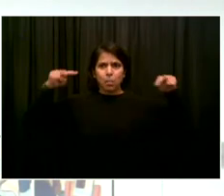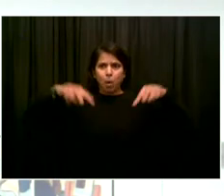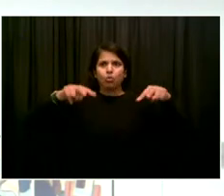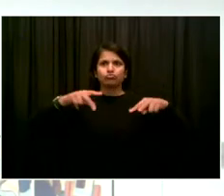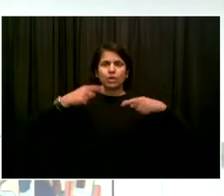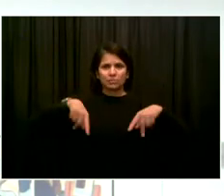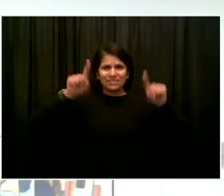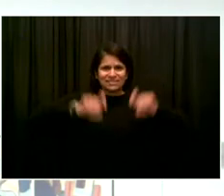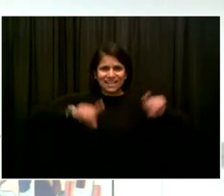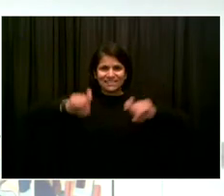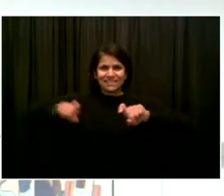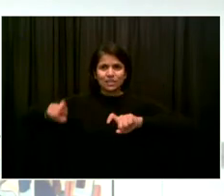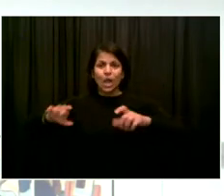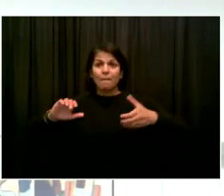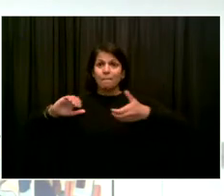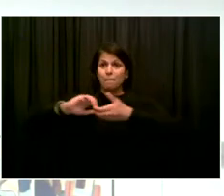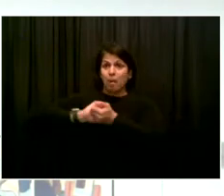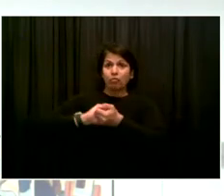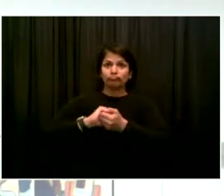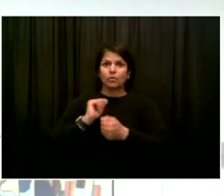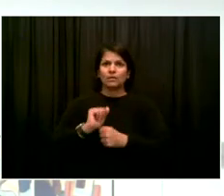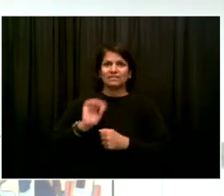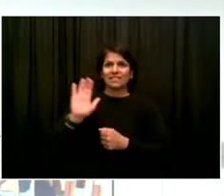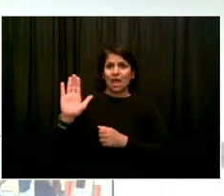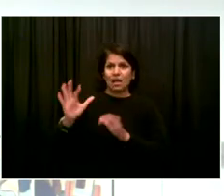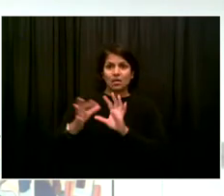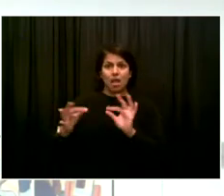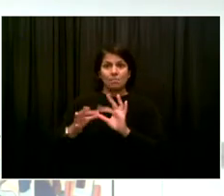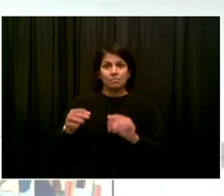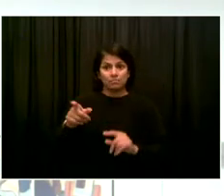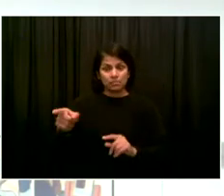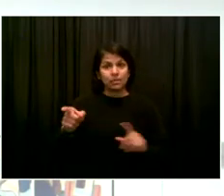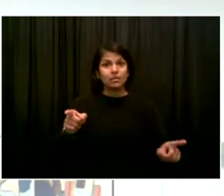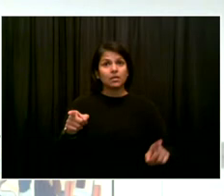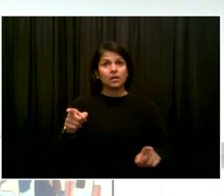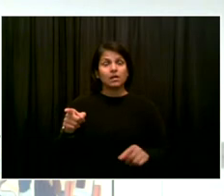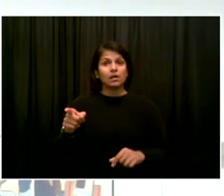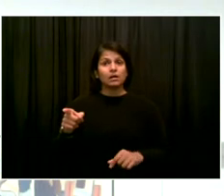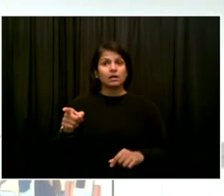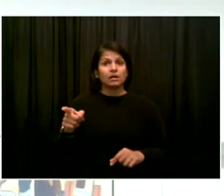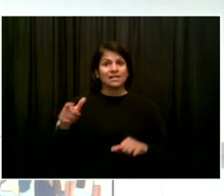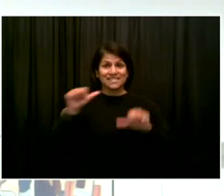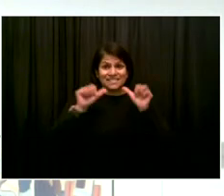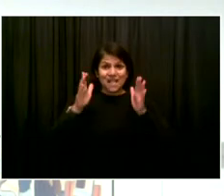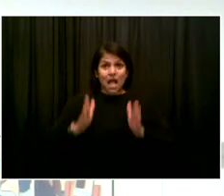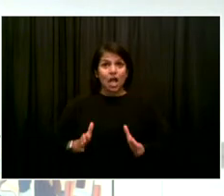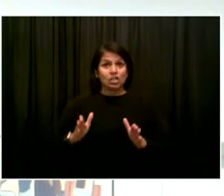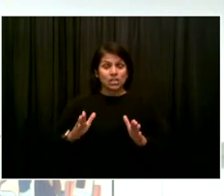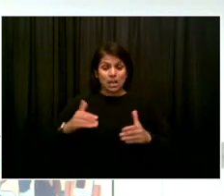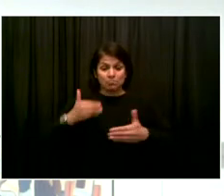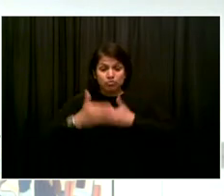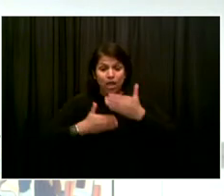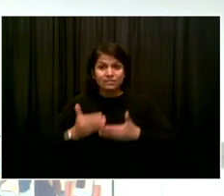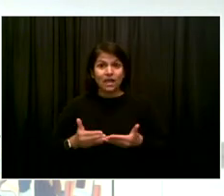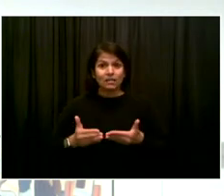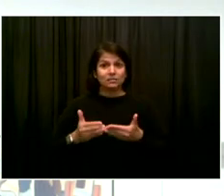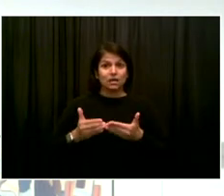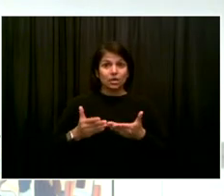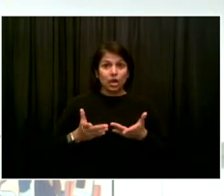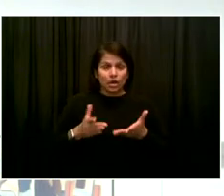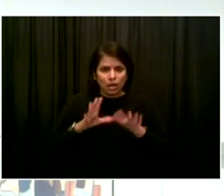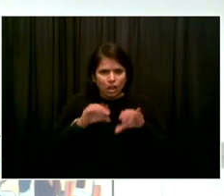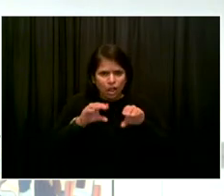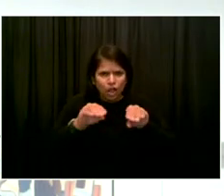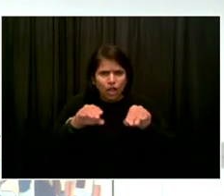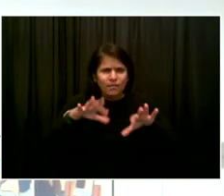you talked about. Essentially, the evolving science as we're seeing Omicron and how transmissible it